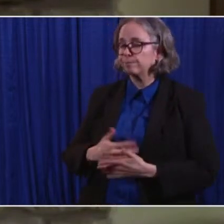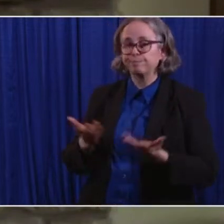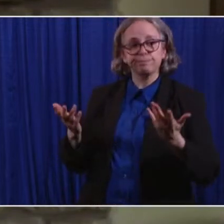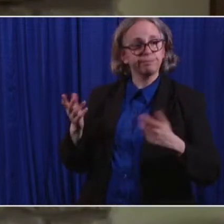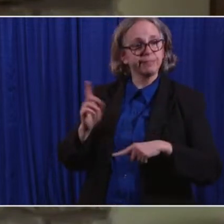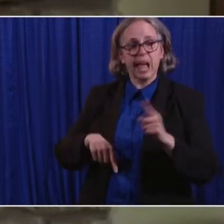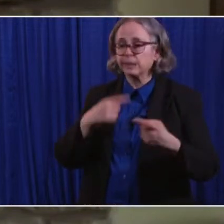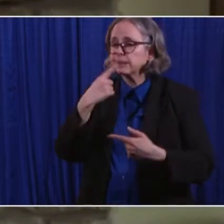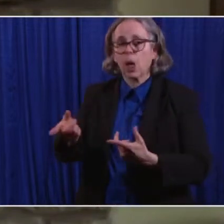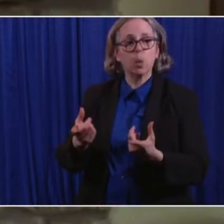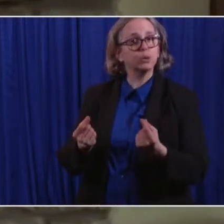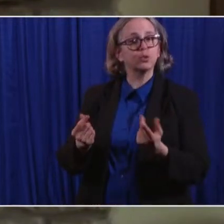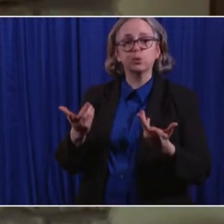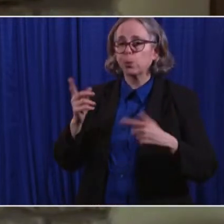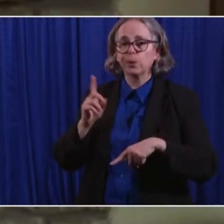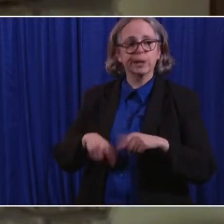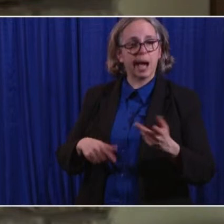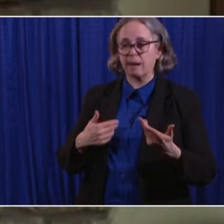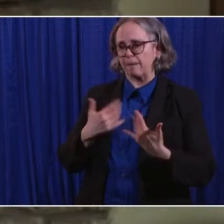coming from an infected area.